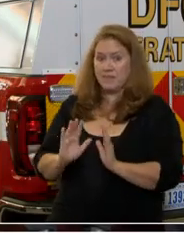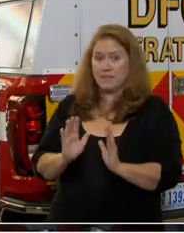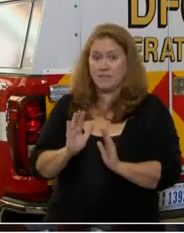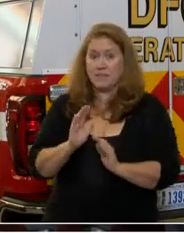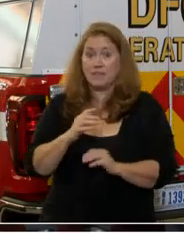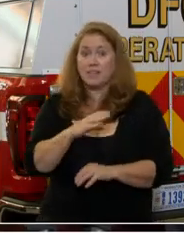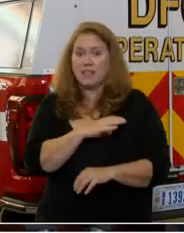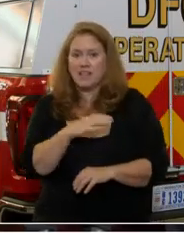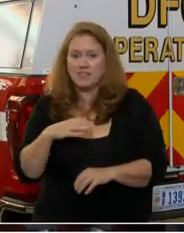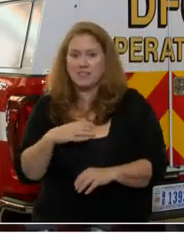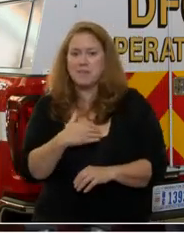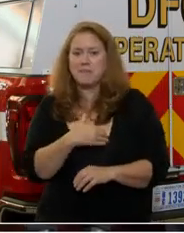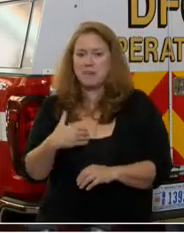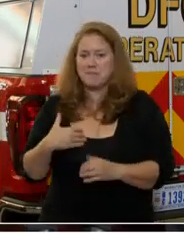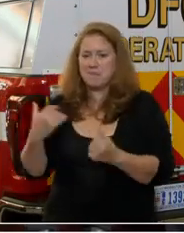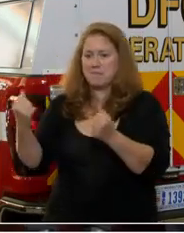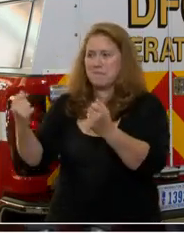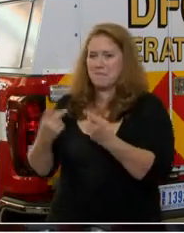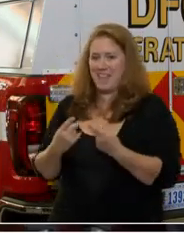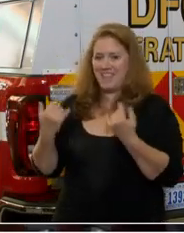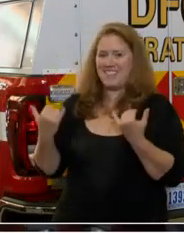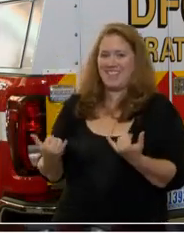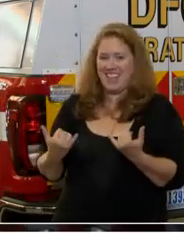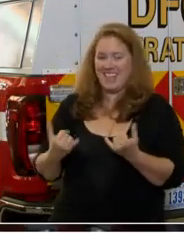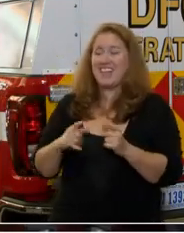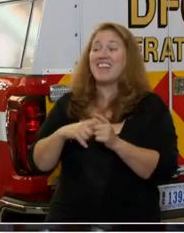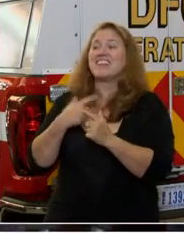come back, and then the chief will come up. Thank you.